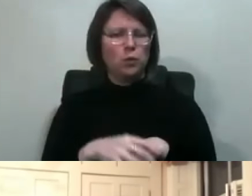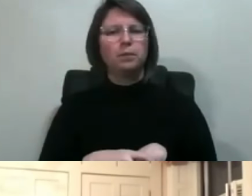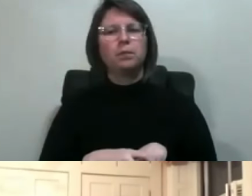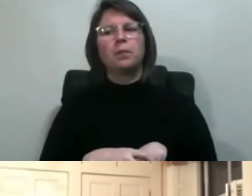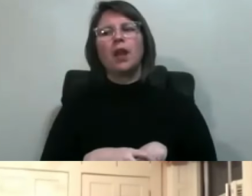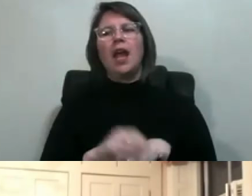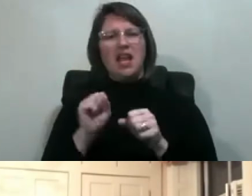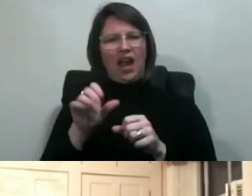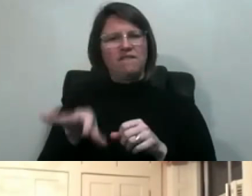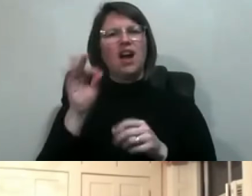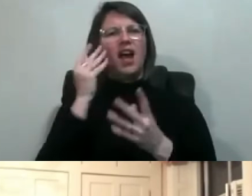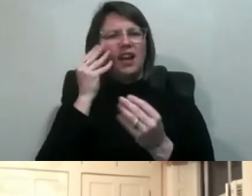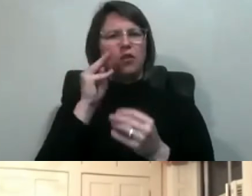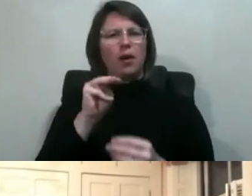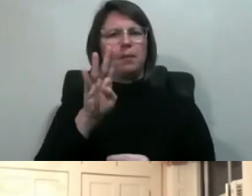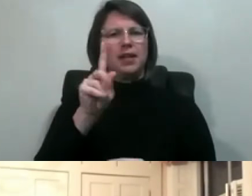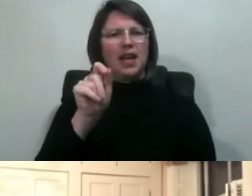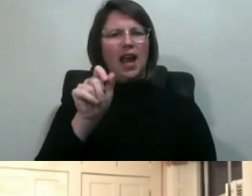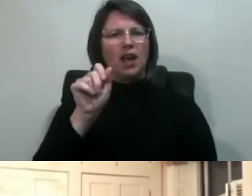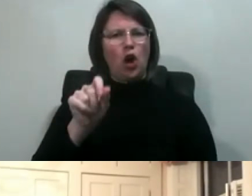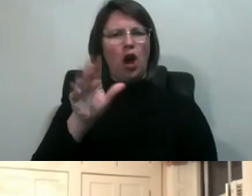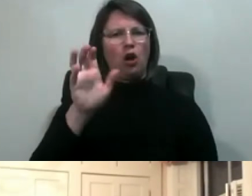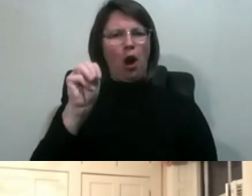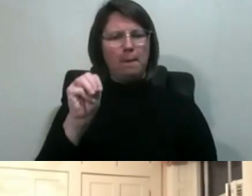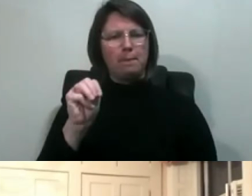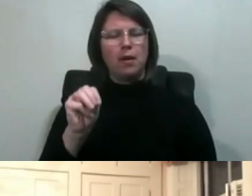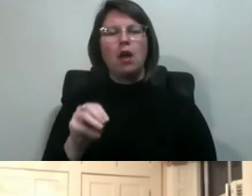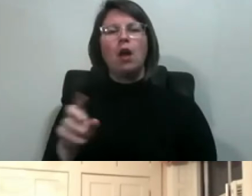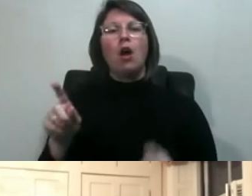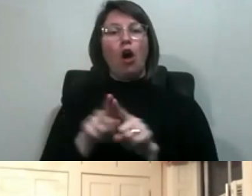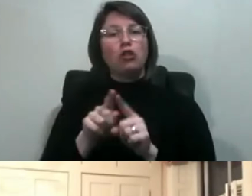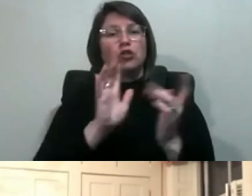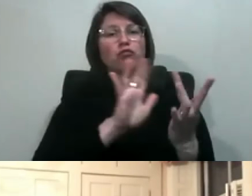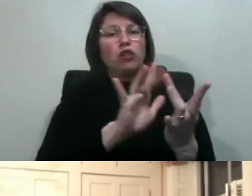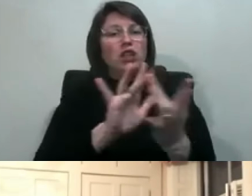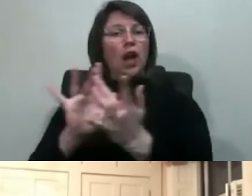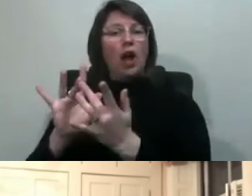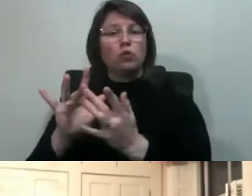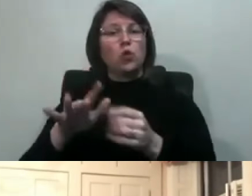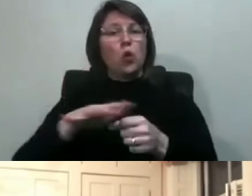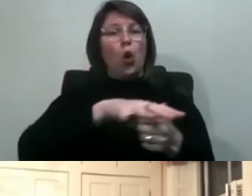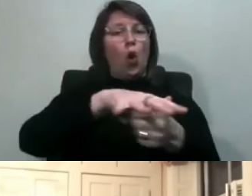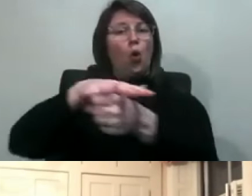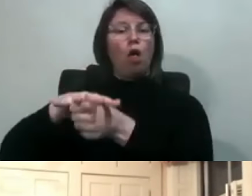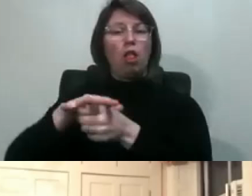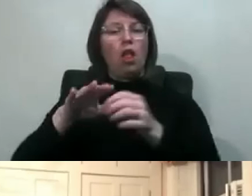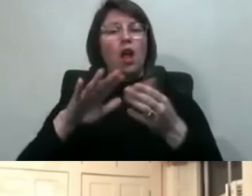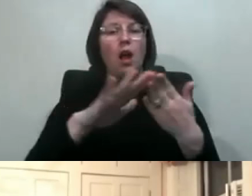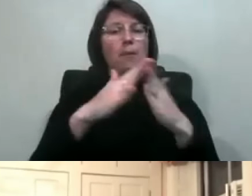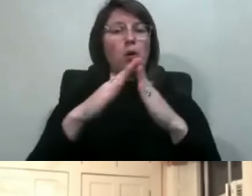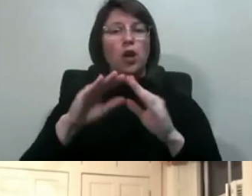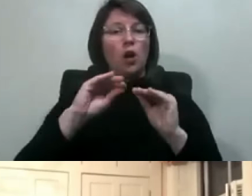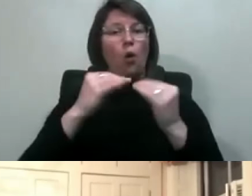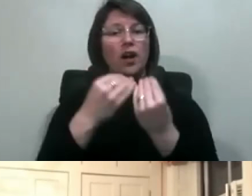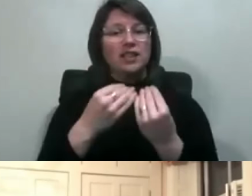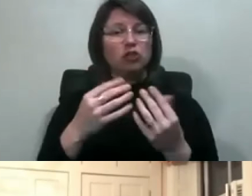You can find that information on mbta.com. And on top of that, we've been reaching out to local community organizations